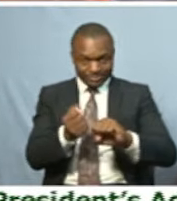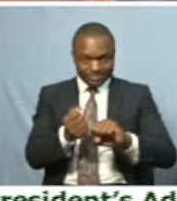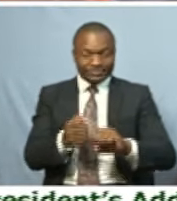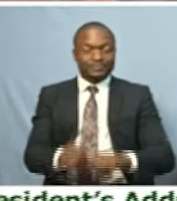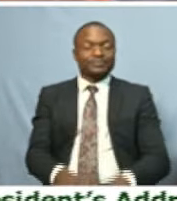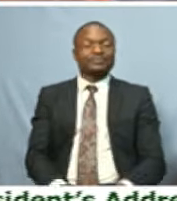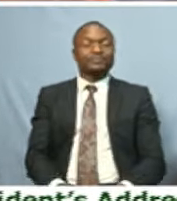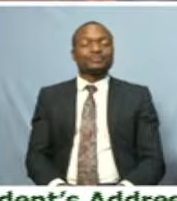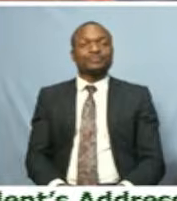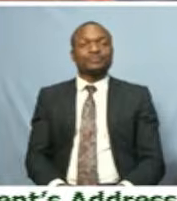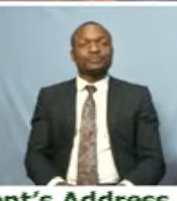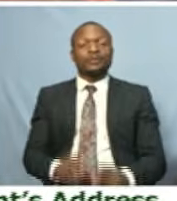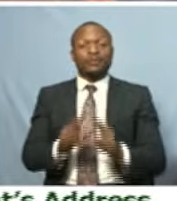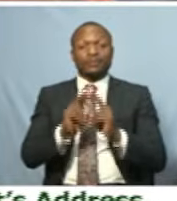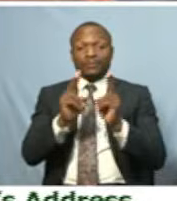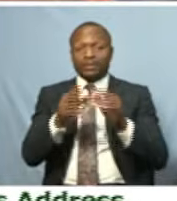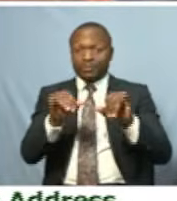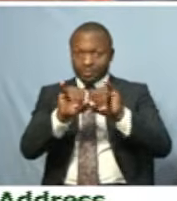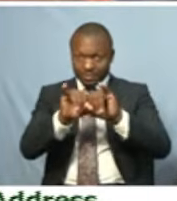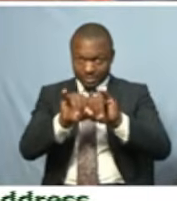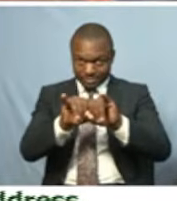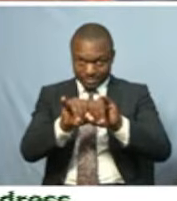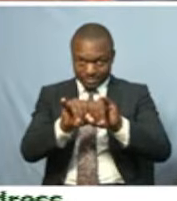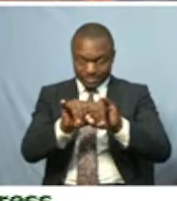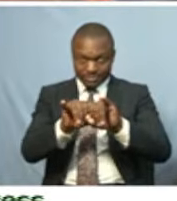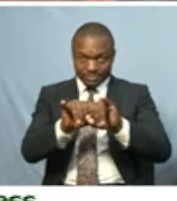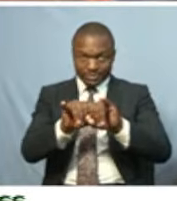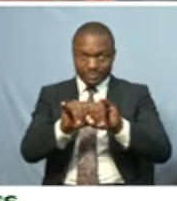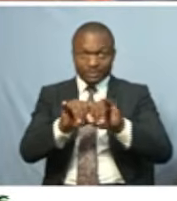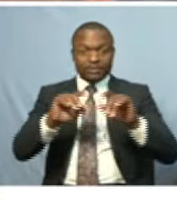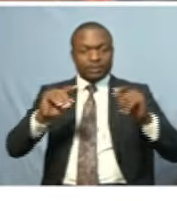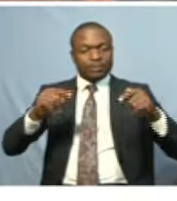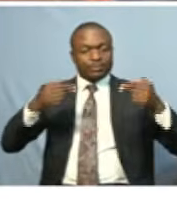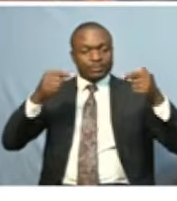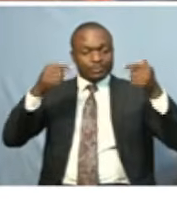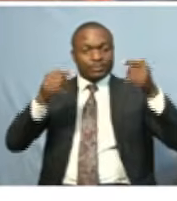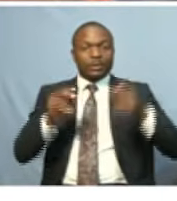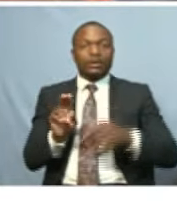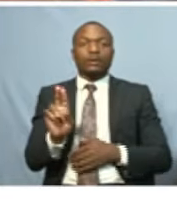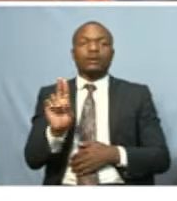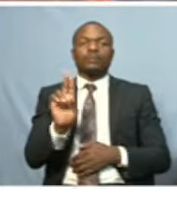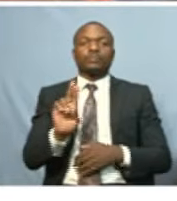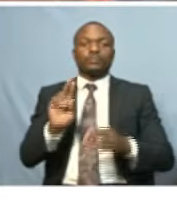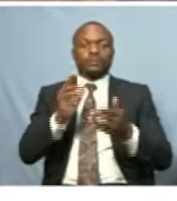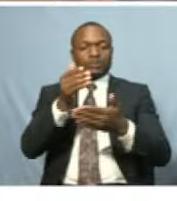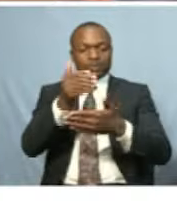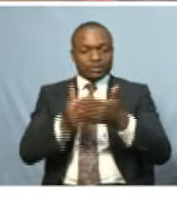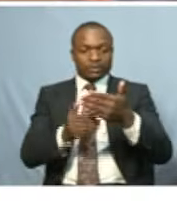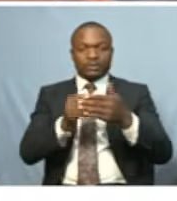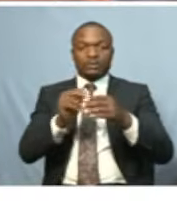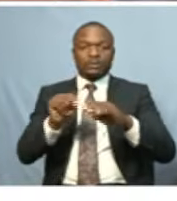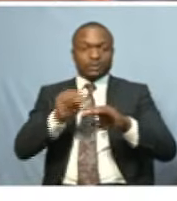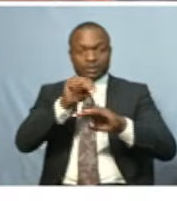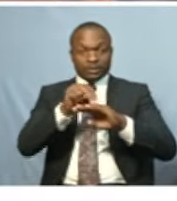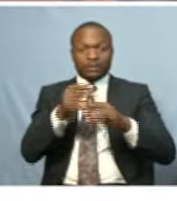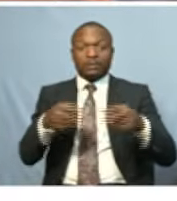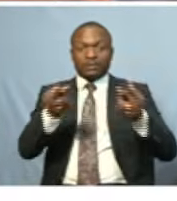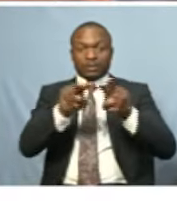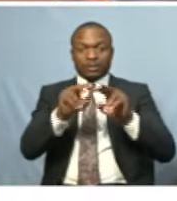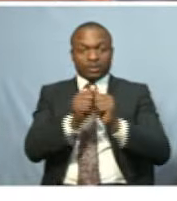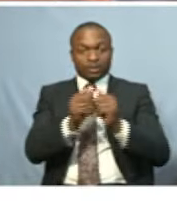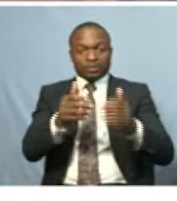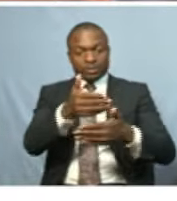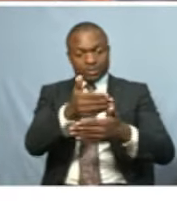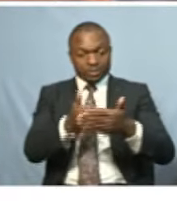which remain fundamental pillars for the successful application of these national values. Without peace